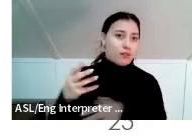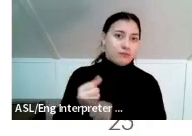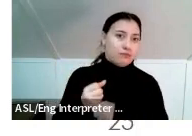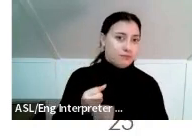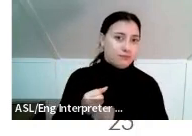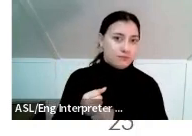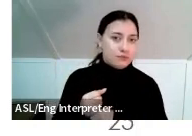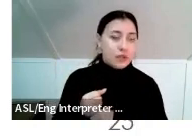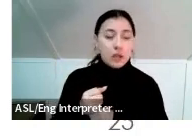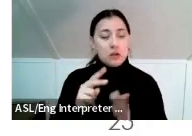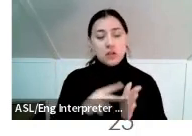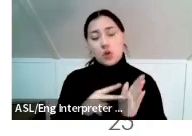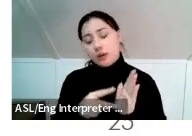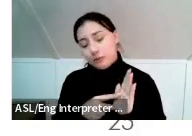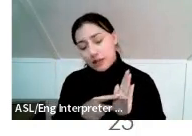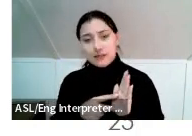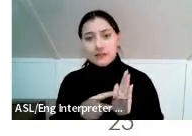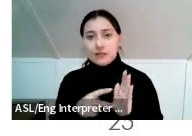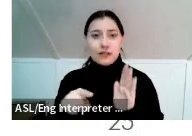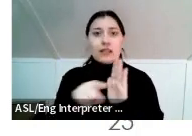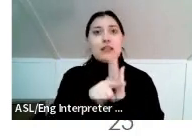And that does not hurt you.